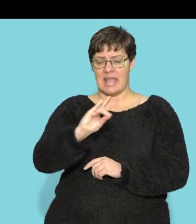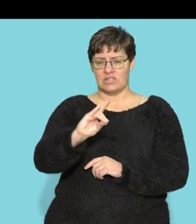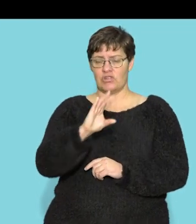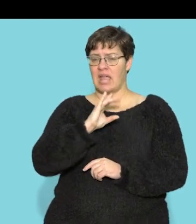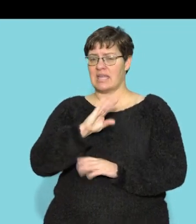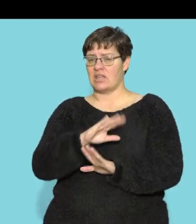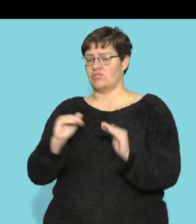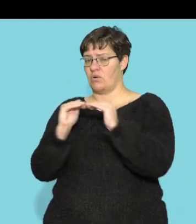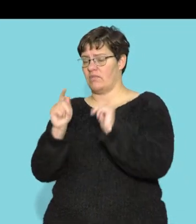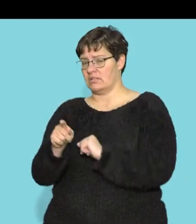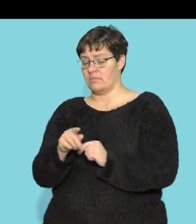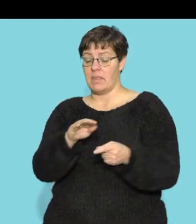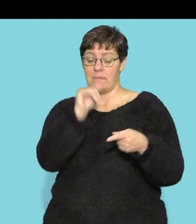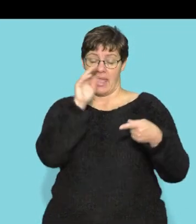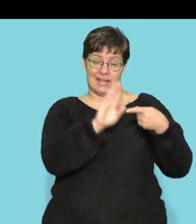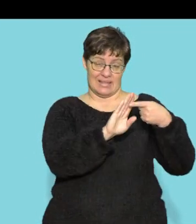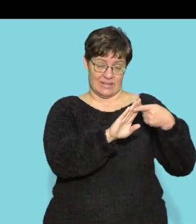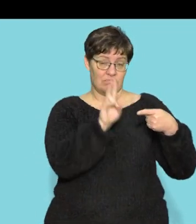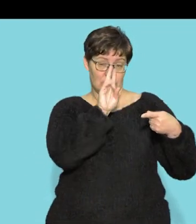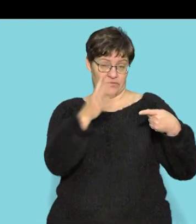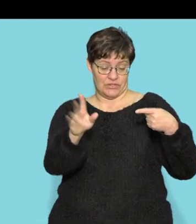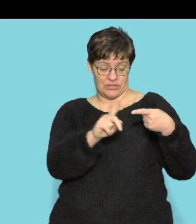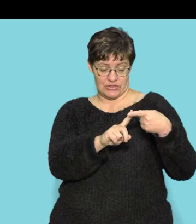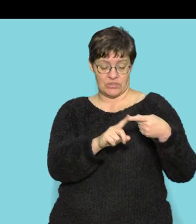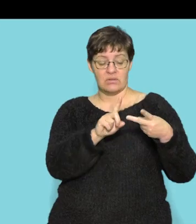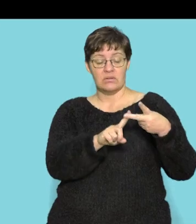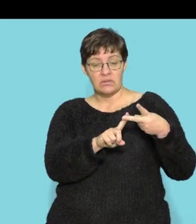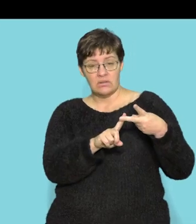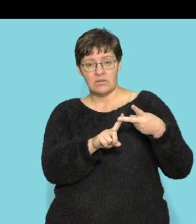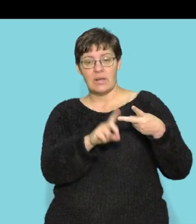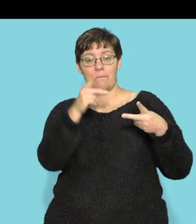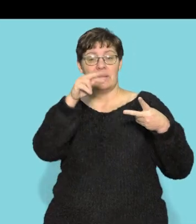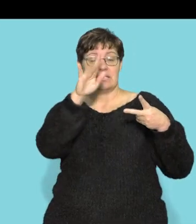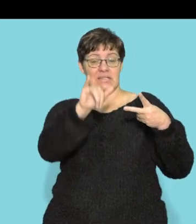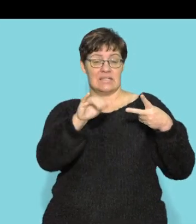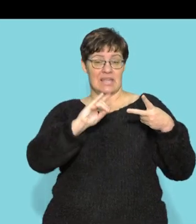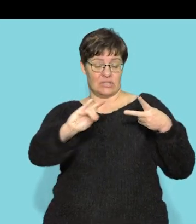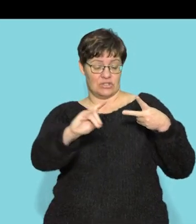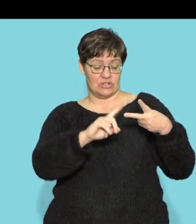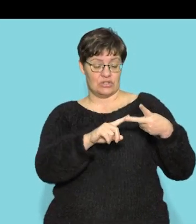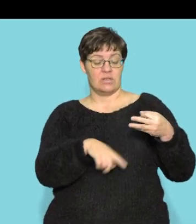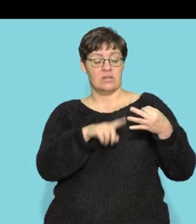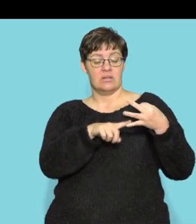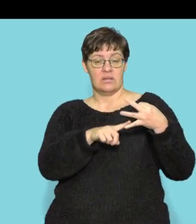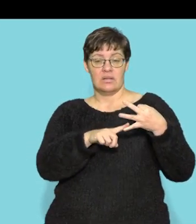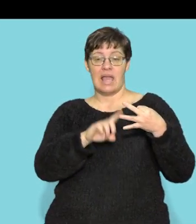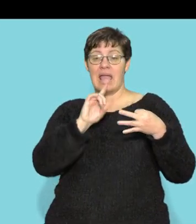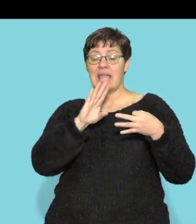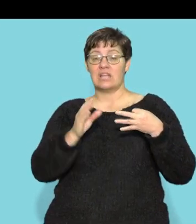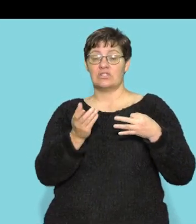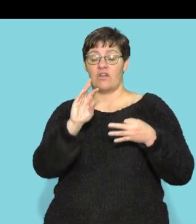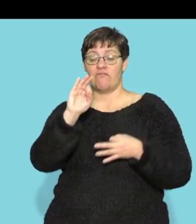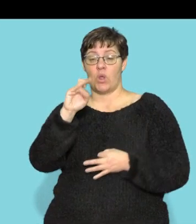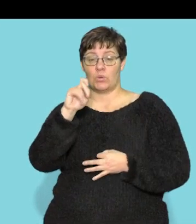cash equivalents? It will be your bank, which you've seen there, plus your petty cash, plus your cash